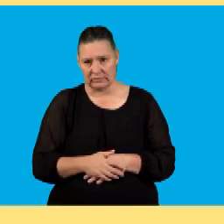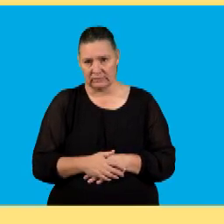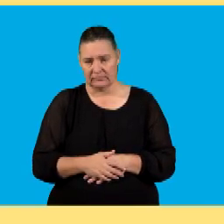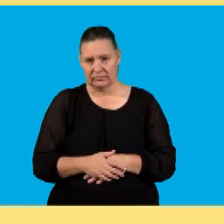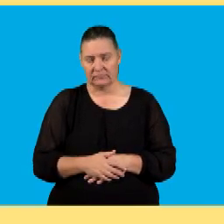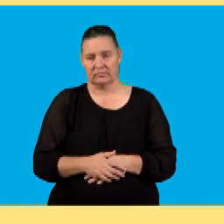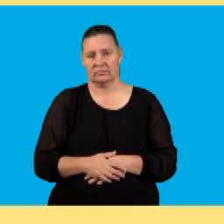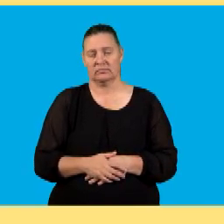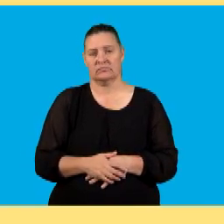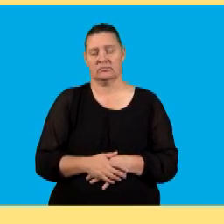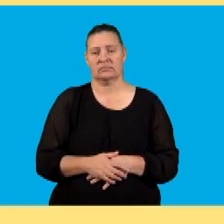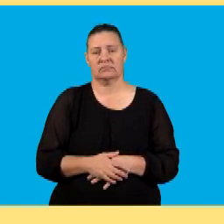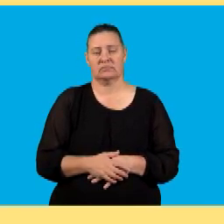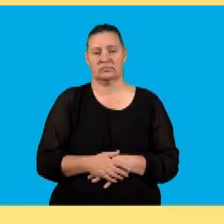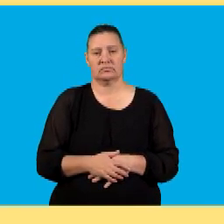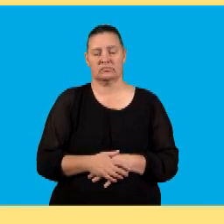4,742.